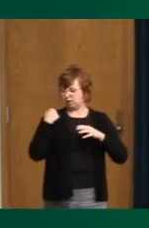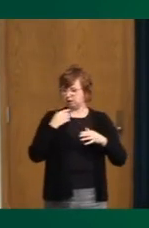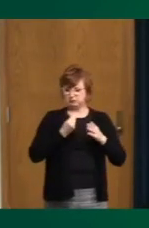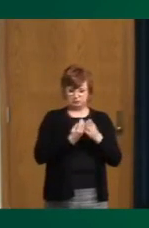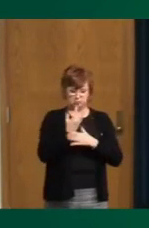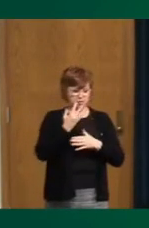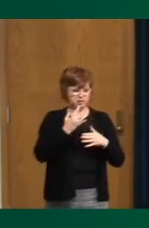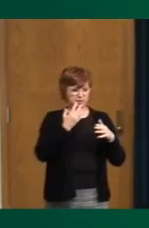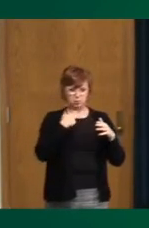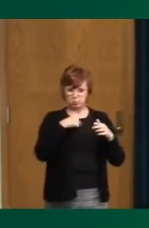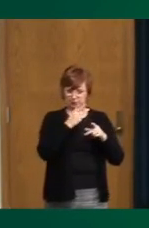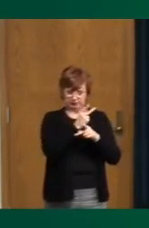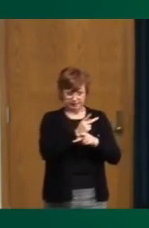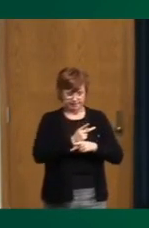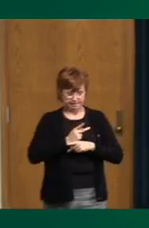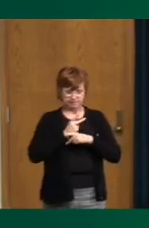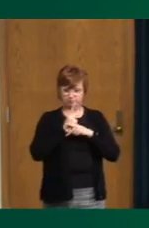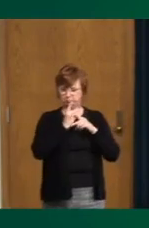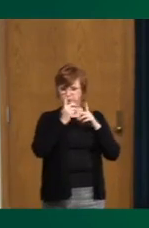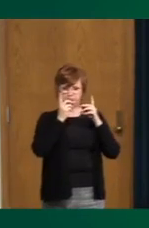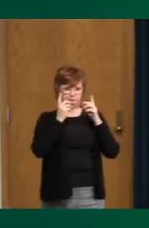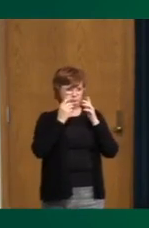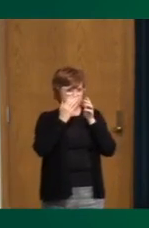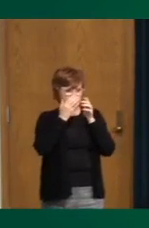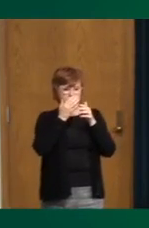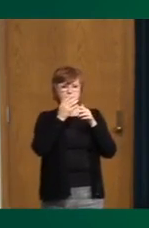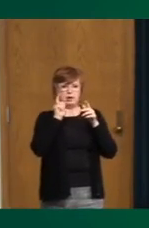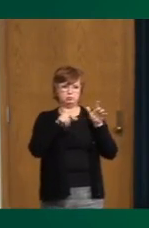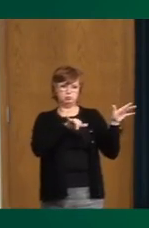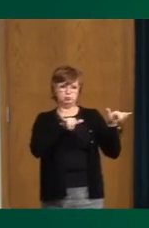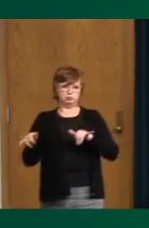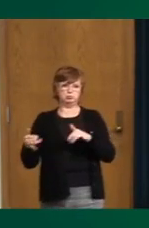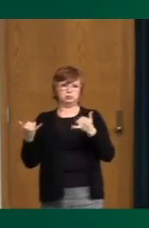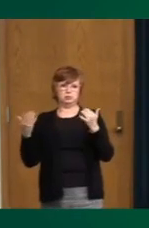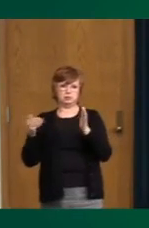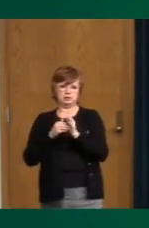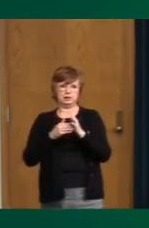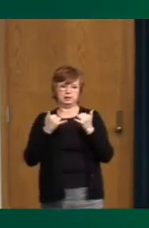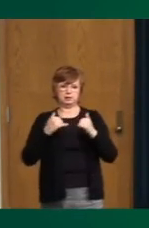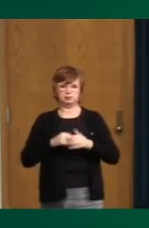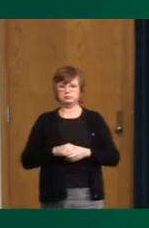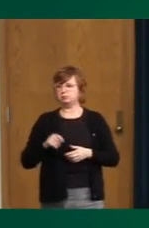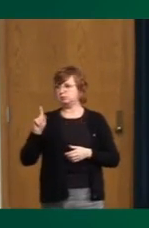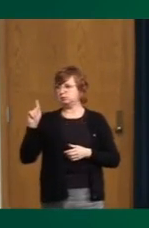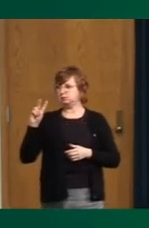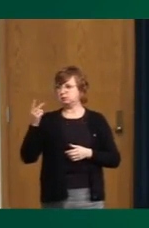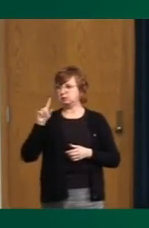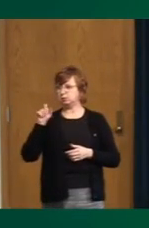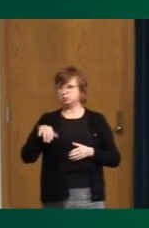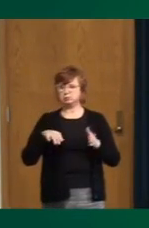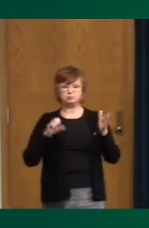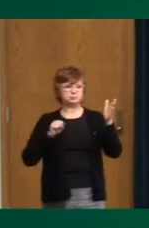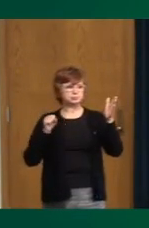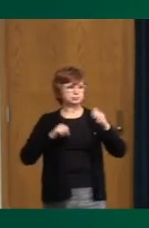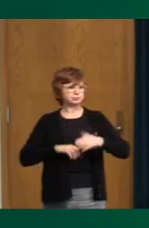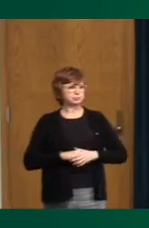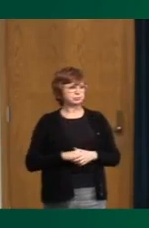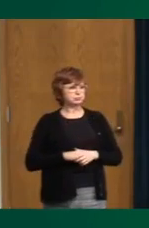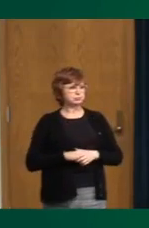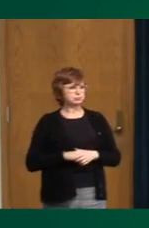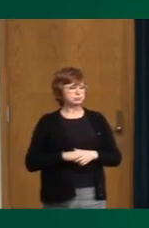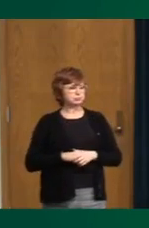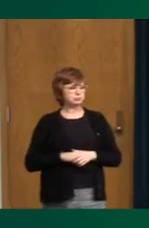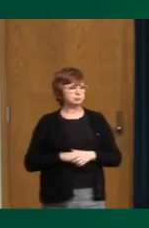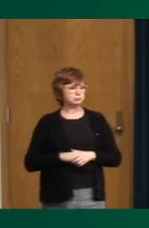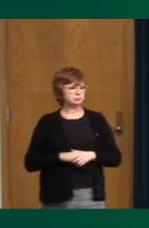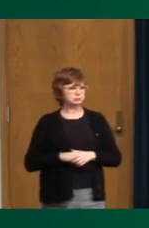and apply that to all the other sectors that have reopened. Follow-up, Mark? How long do you expect the consultation to